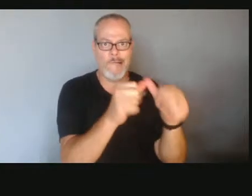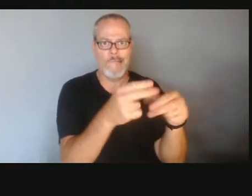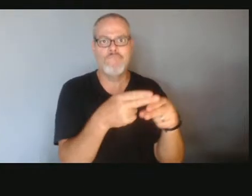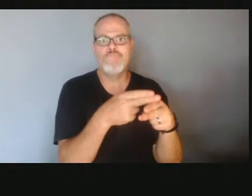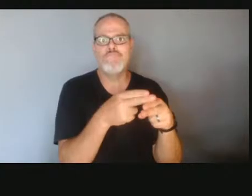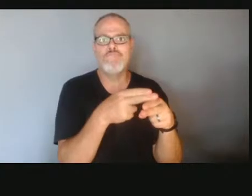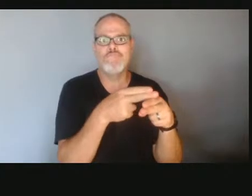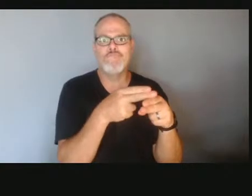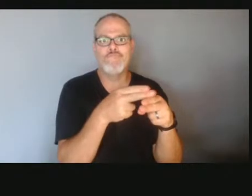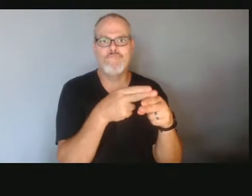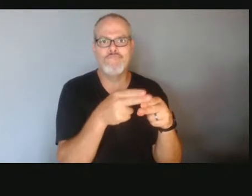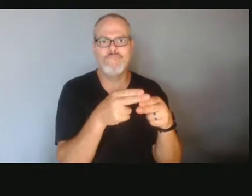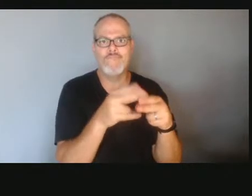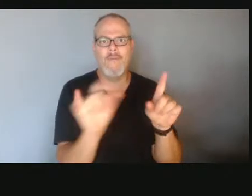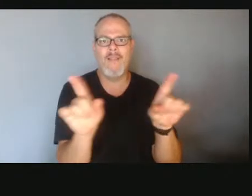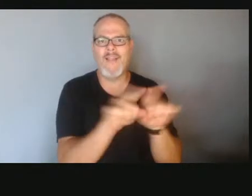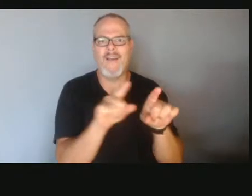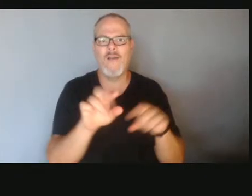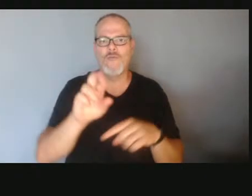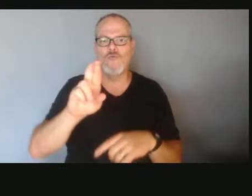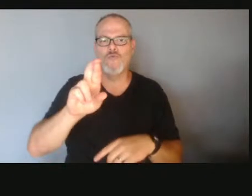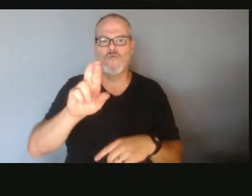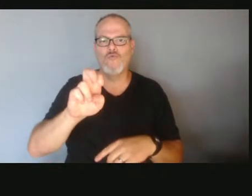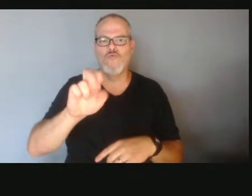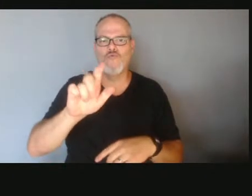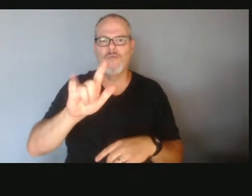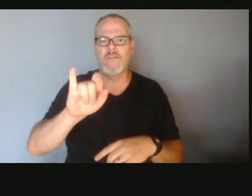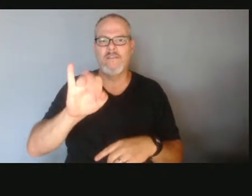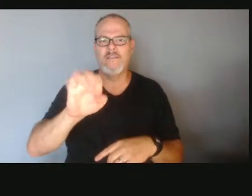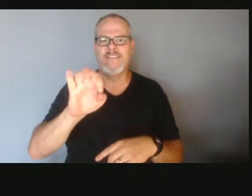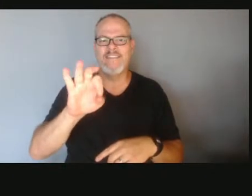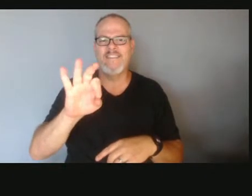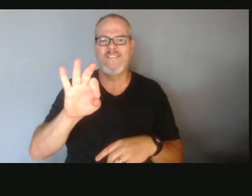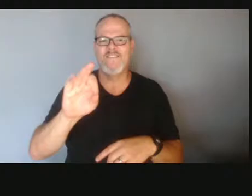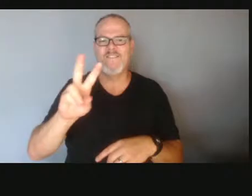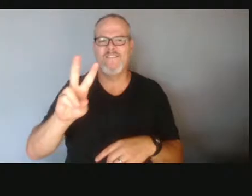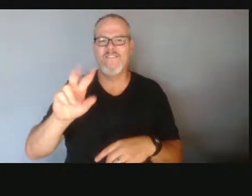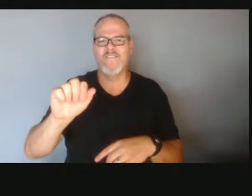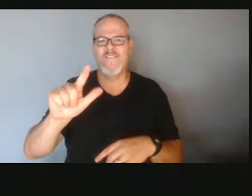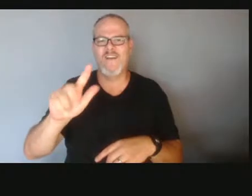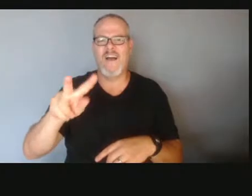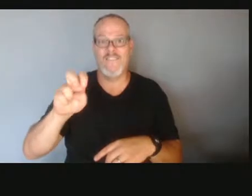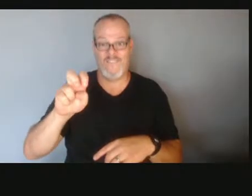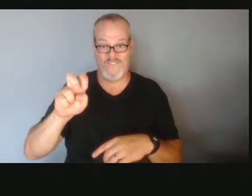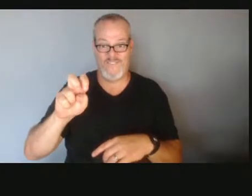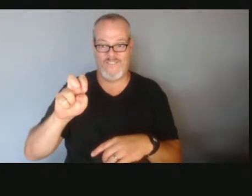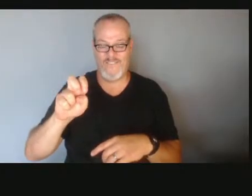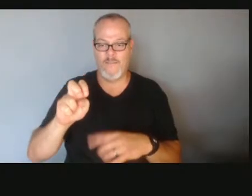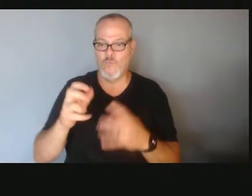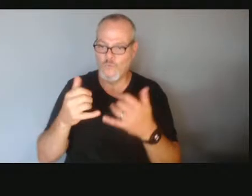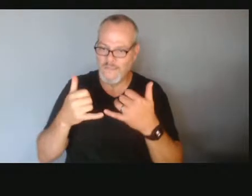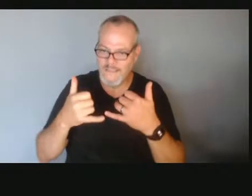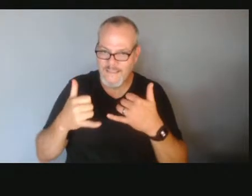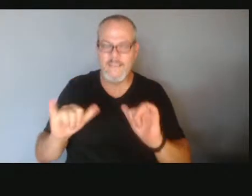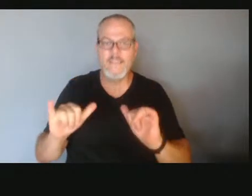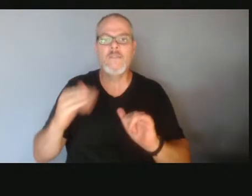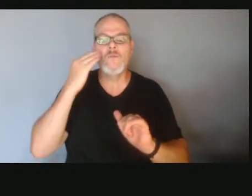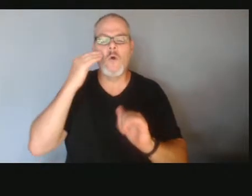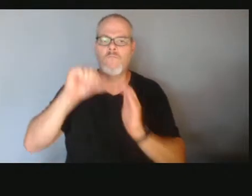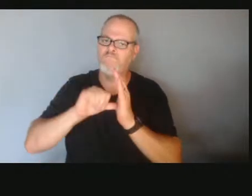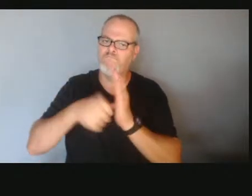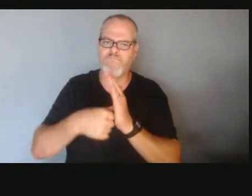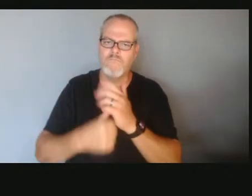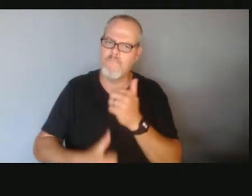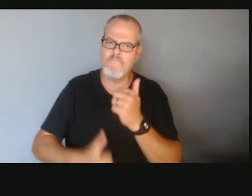we have to assume that the most likely areas are still the main vents, the north vent and south vent, that have been the most